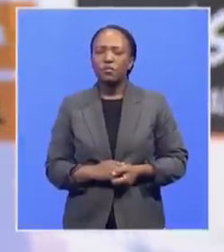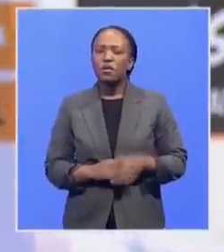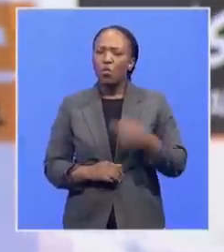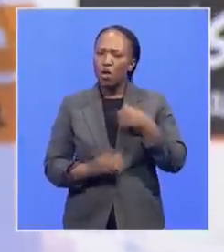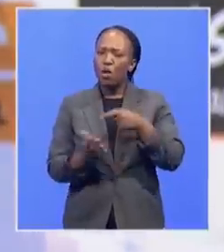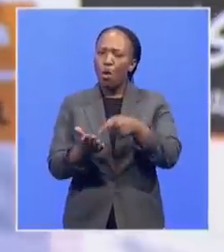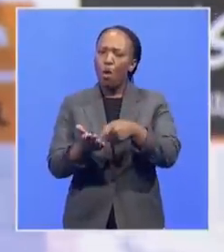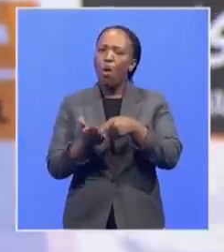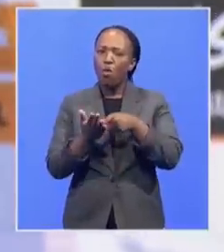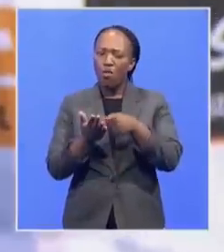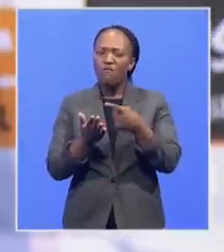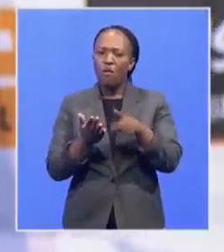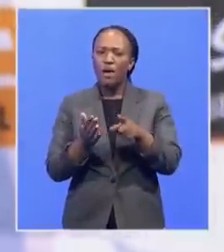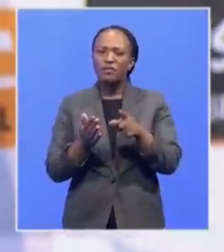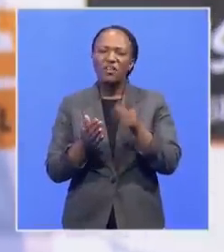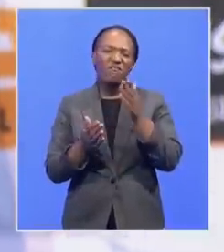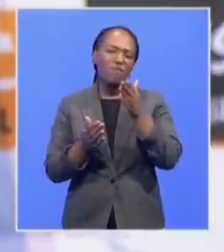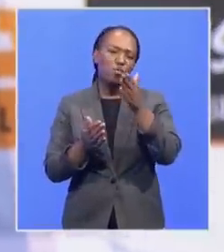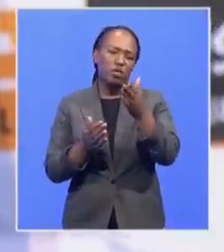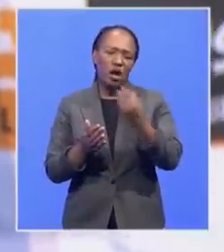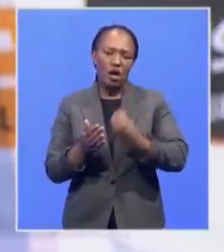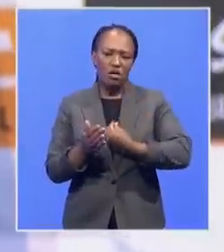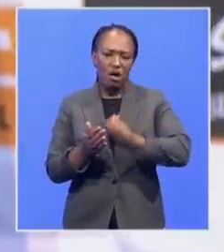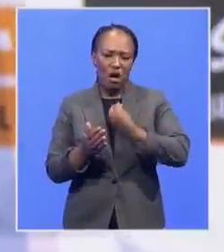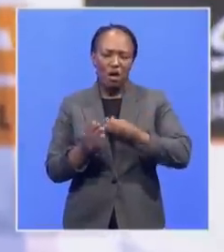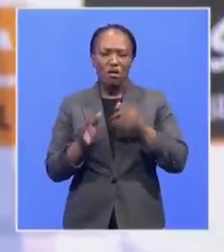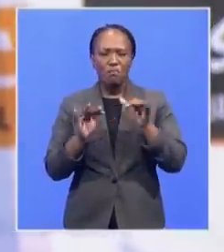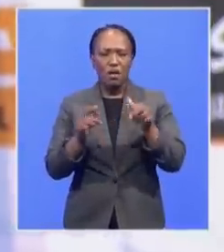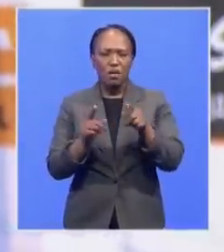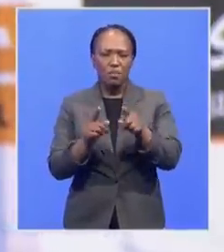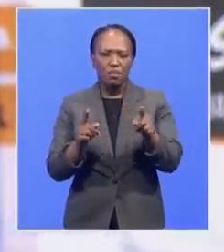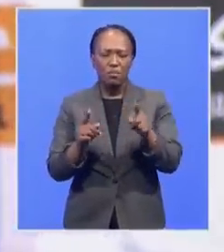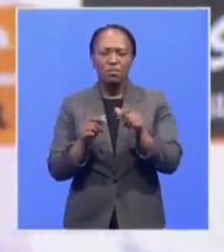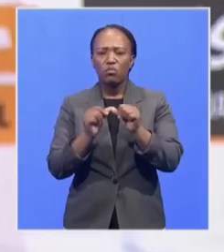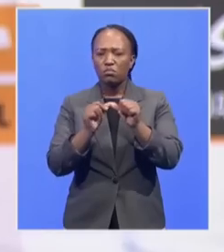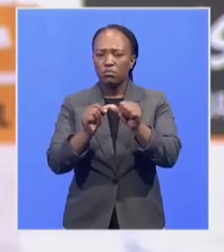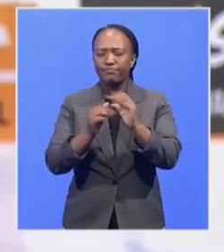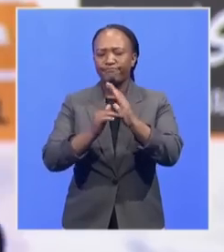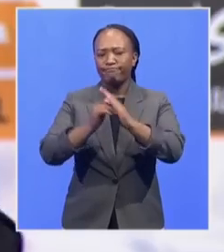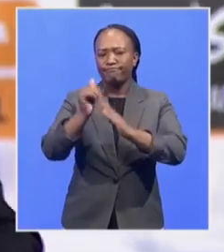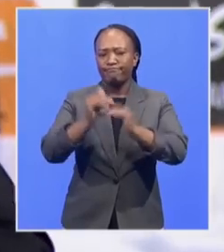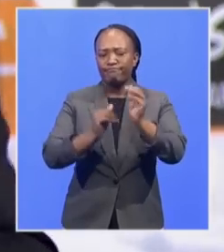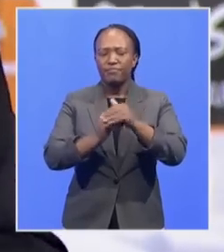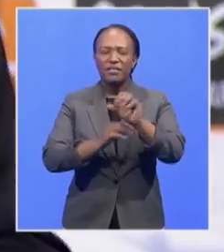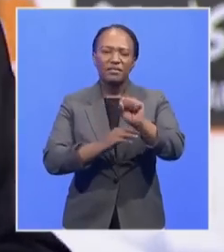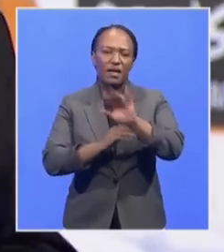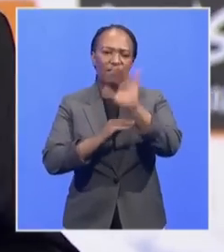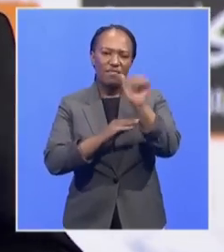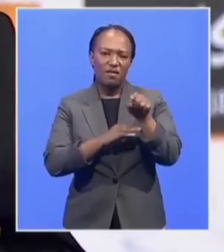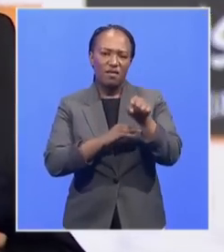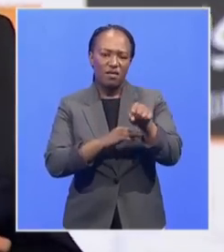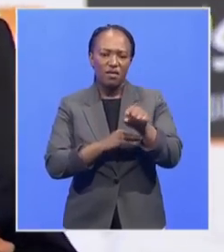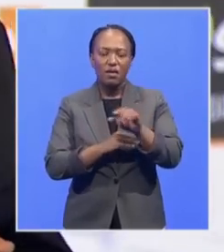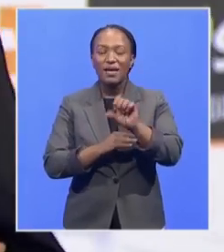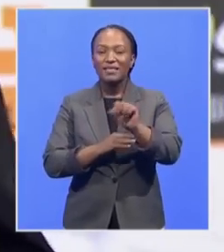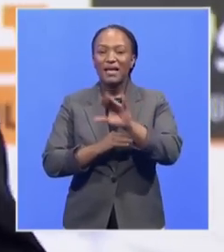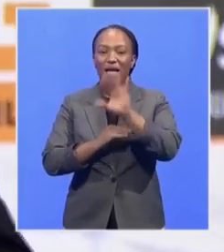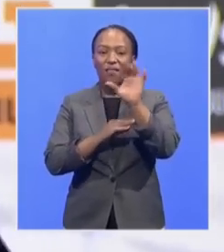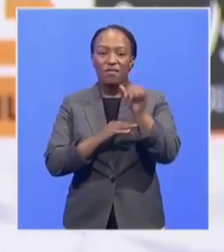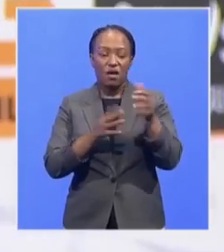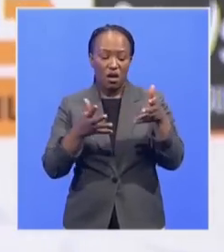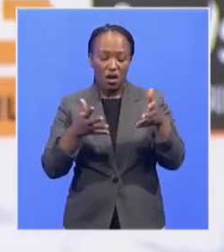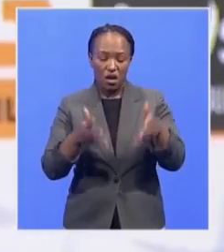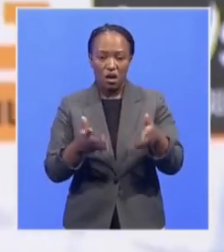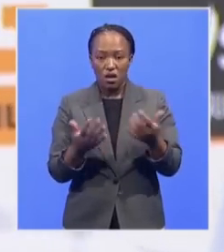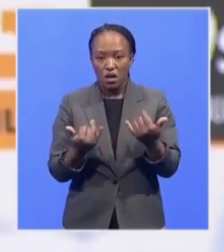come that we should continue building this South Africa. South Africa e ya rona ya